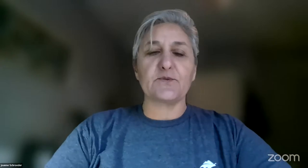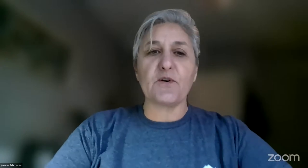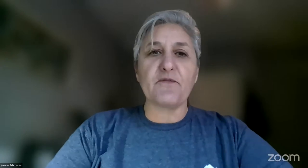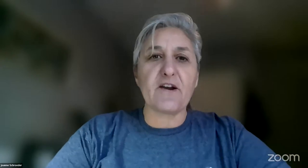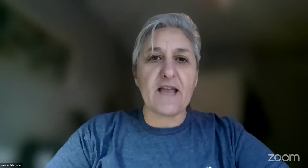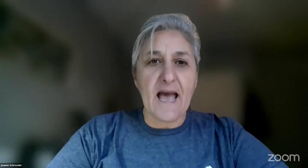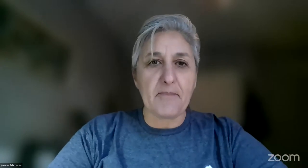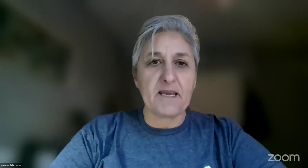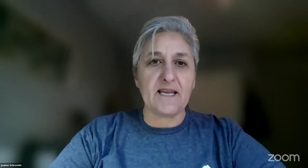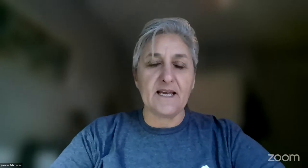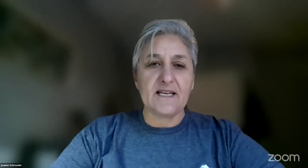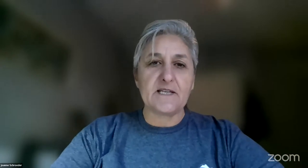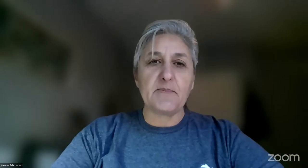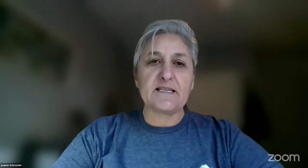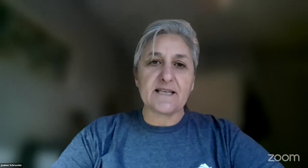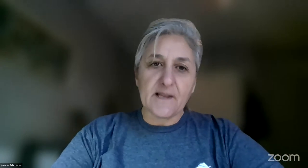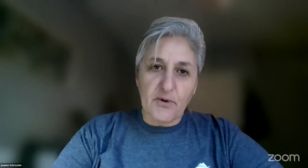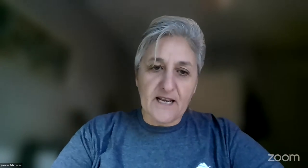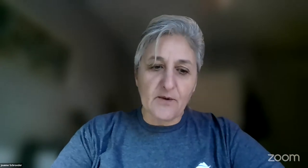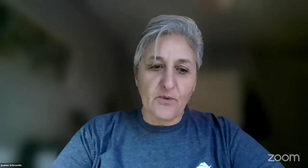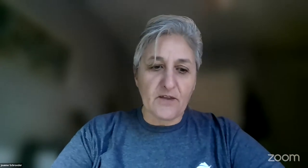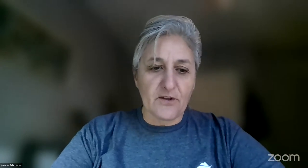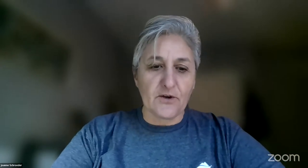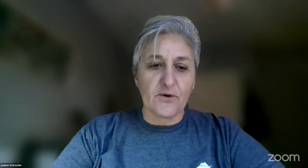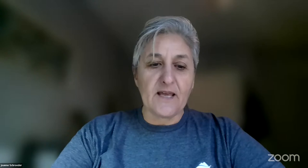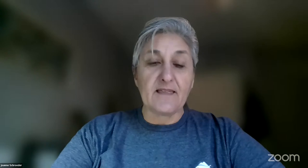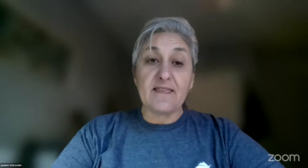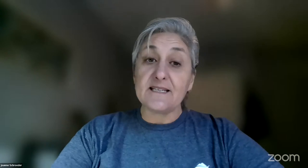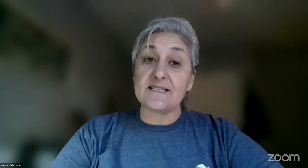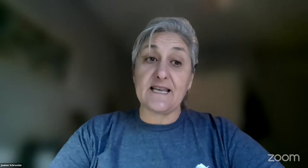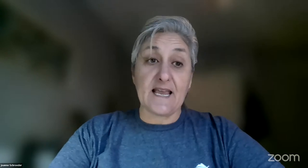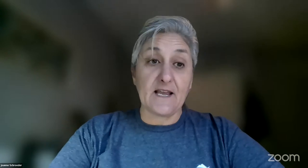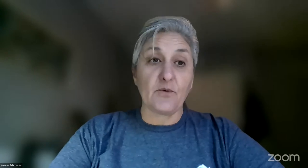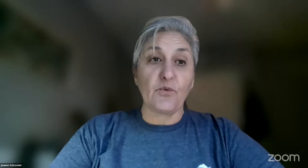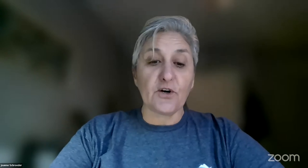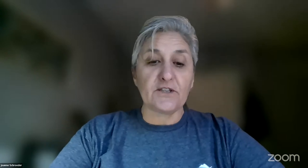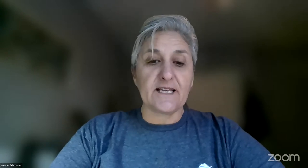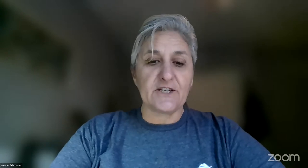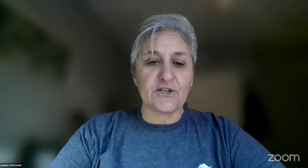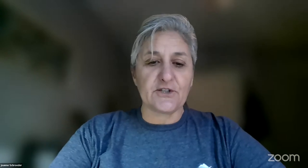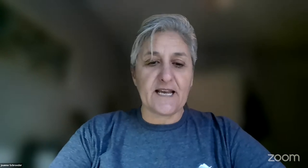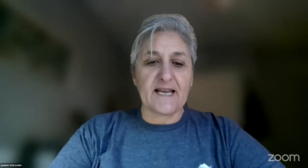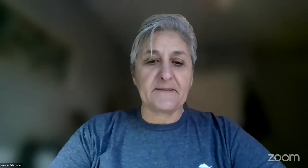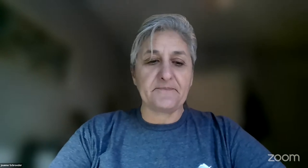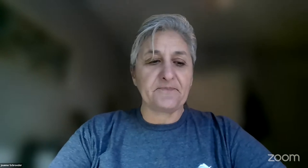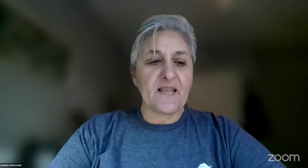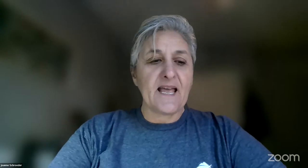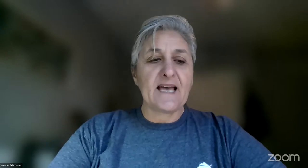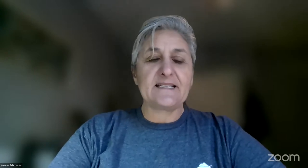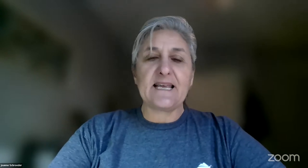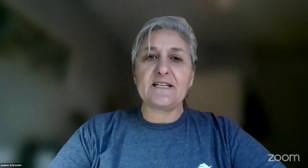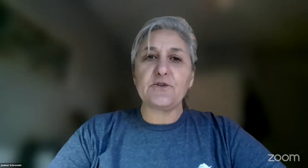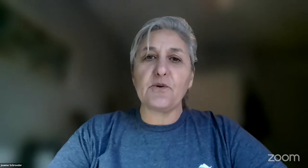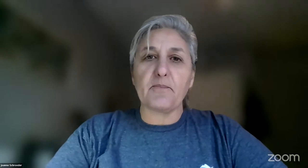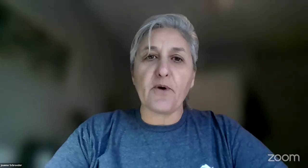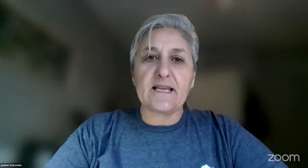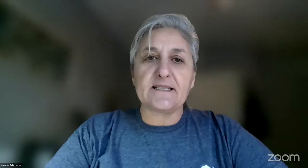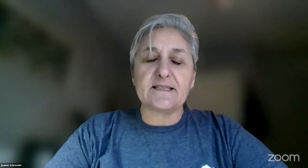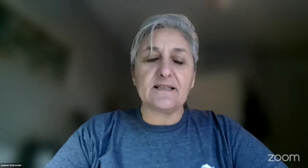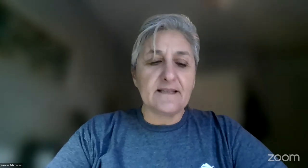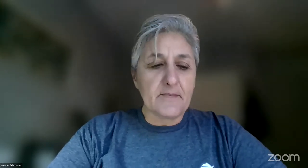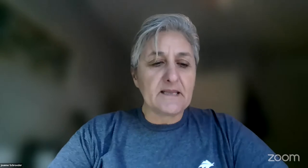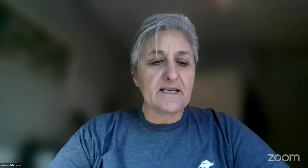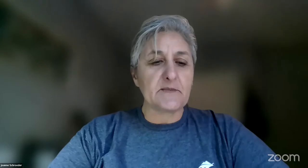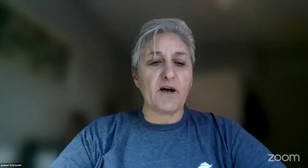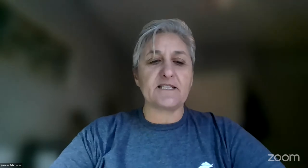Directors, we're very happy to be celebrating with you this day, World Leisure Day, a day to embrace